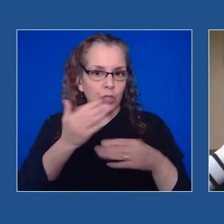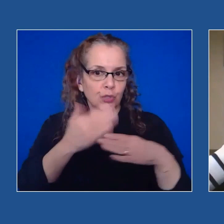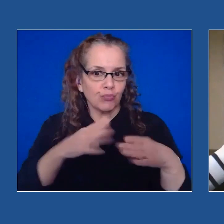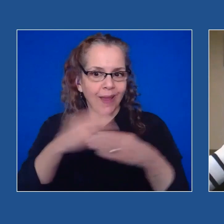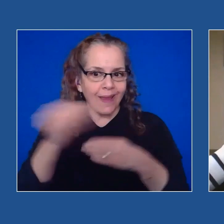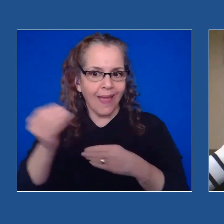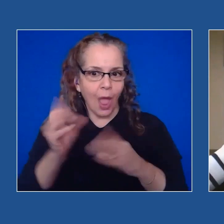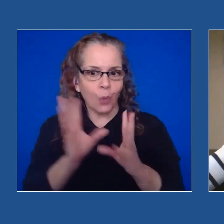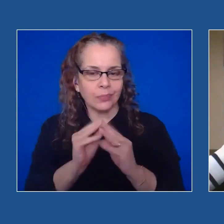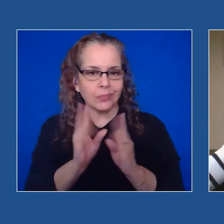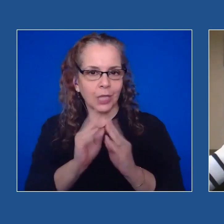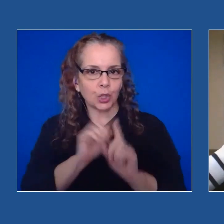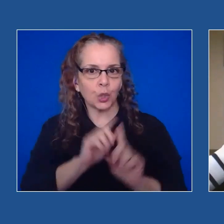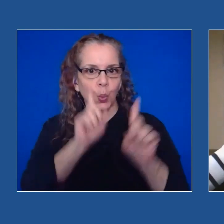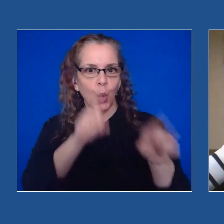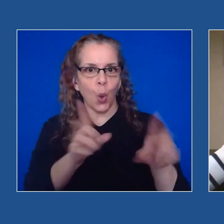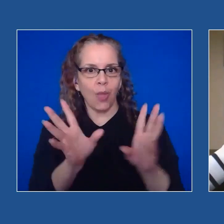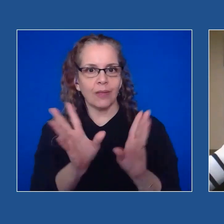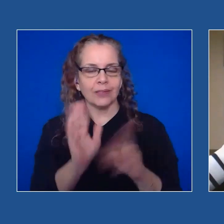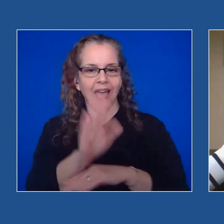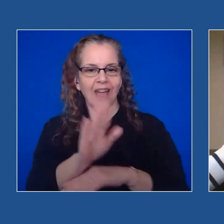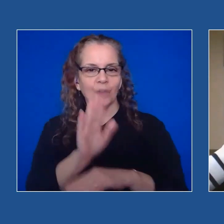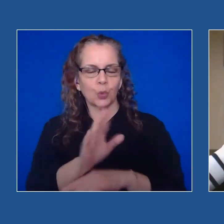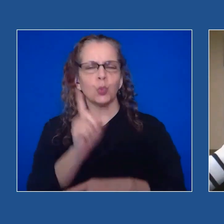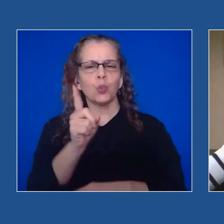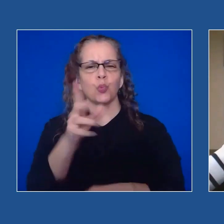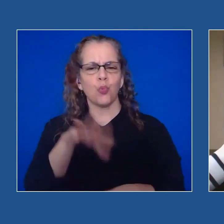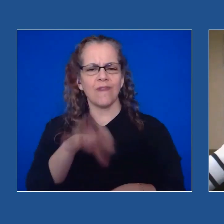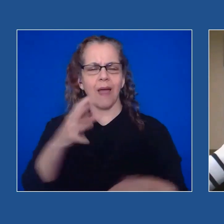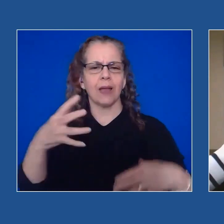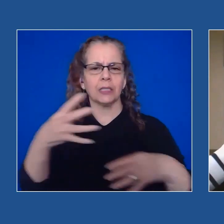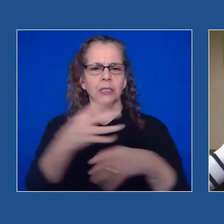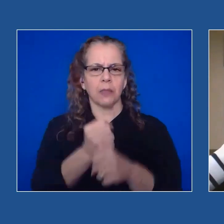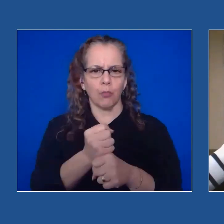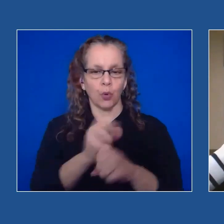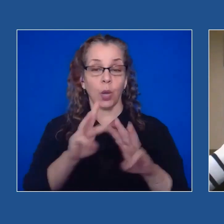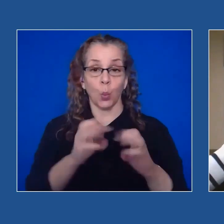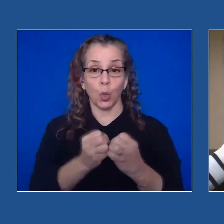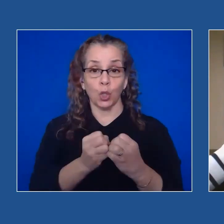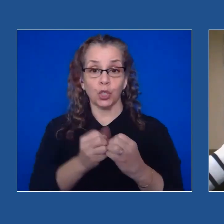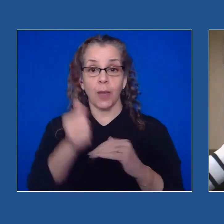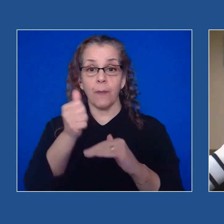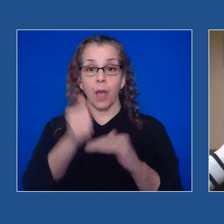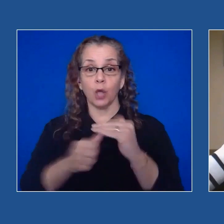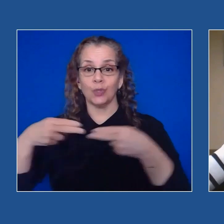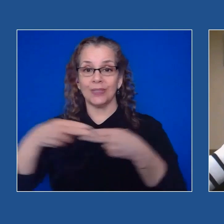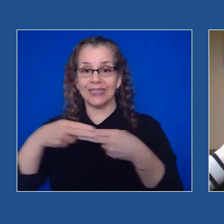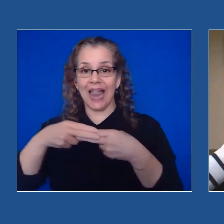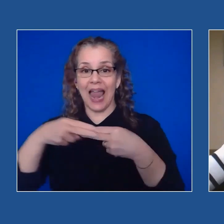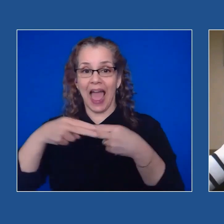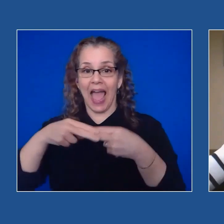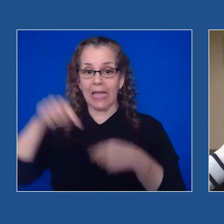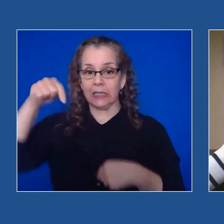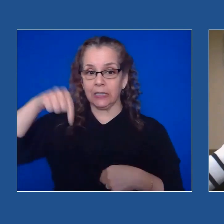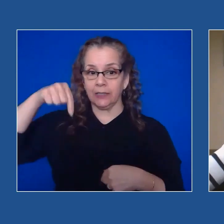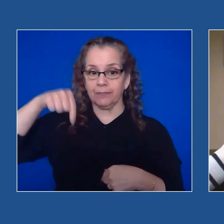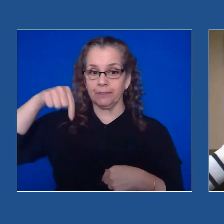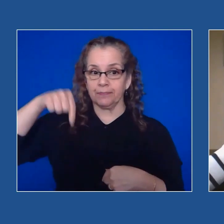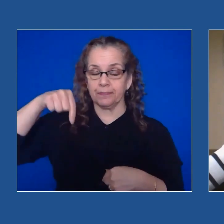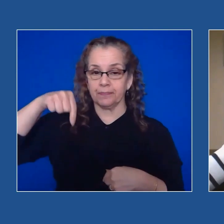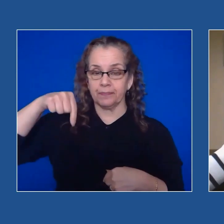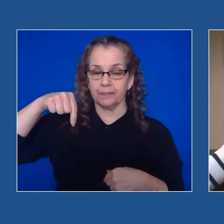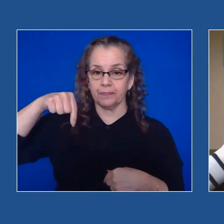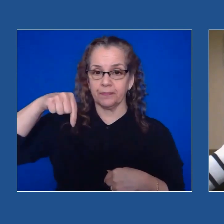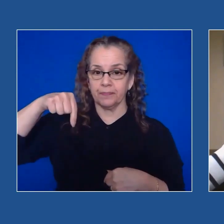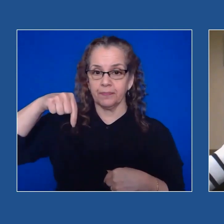this afternoon. You can find summaries of each of the workshops being offered under the slides and handouts tab below. And we're going to return